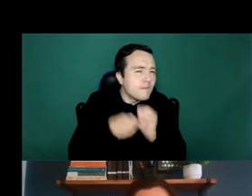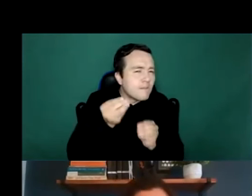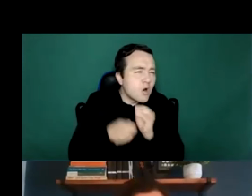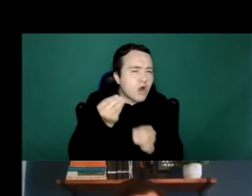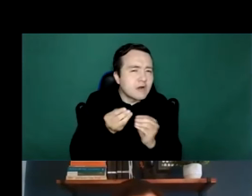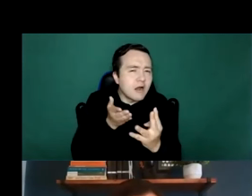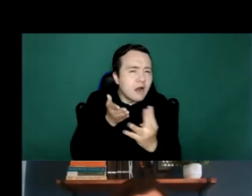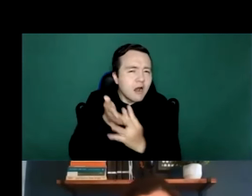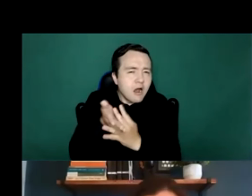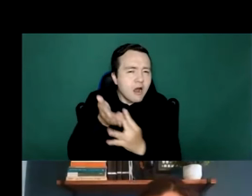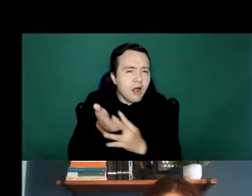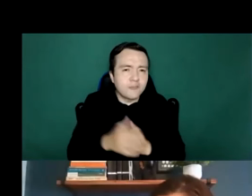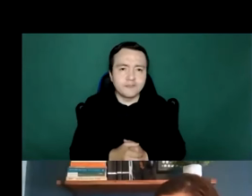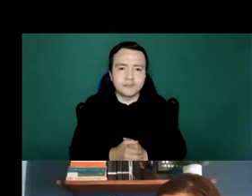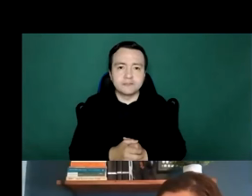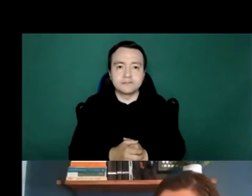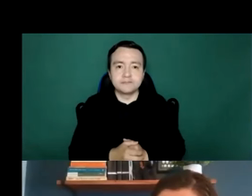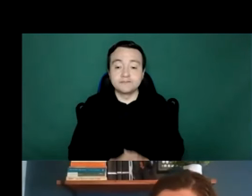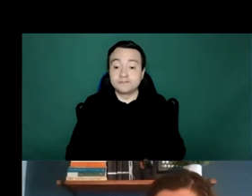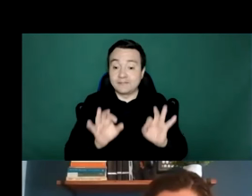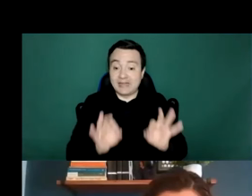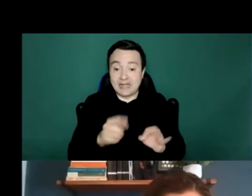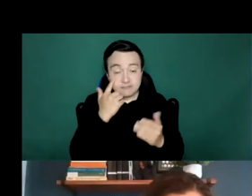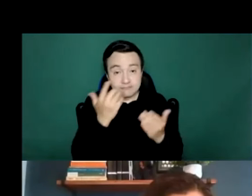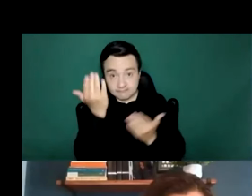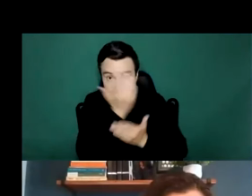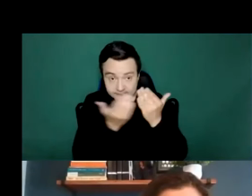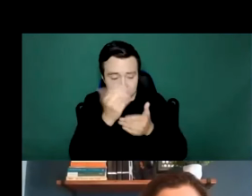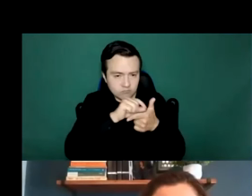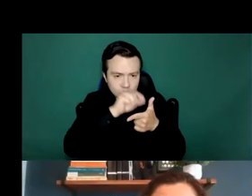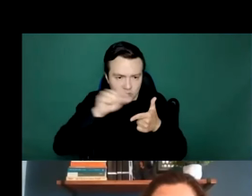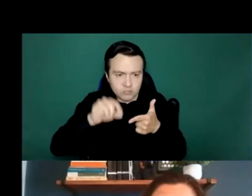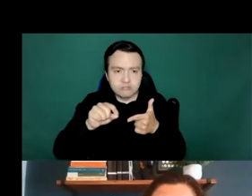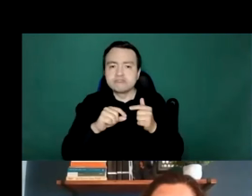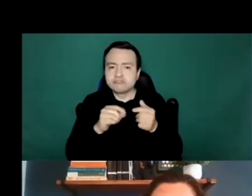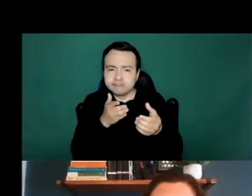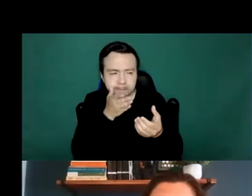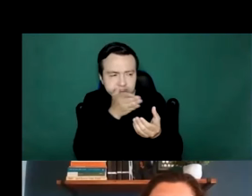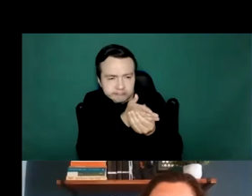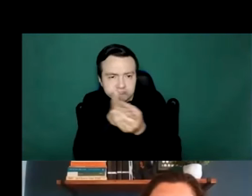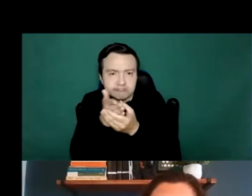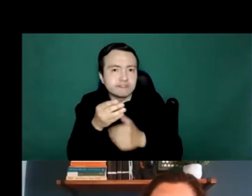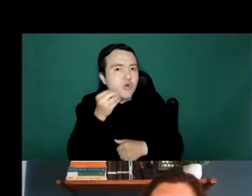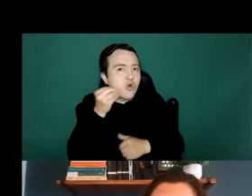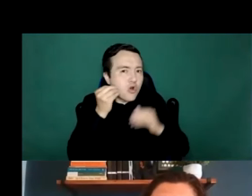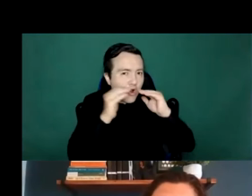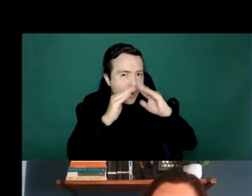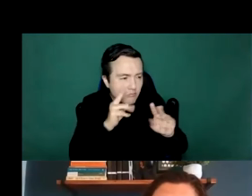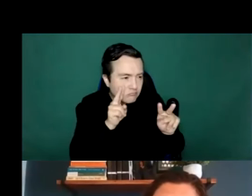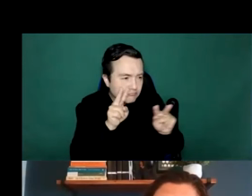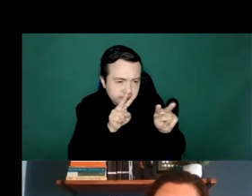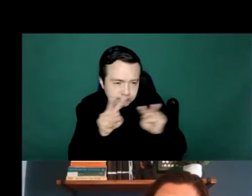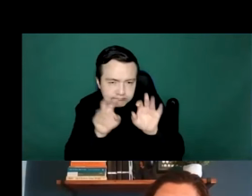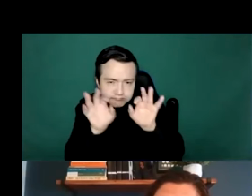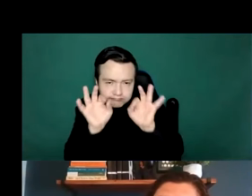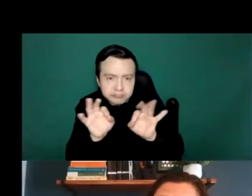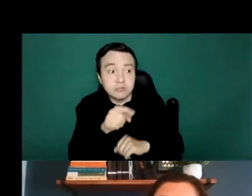problem of access barriers. And in this respect, the household reviews and the tracer indicators like